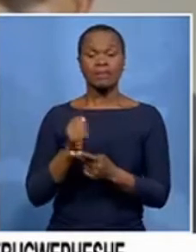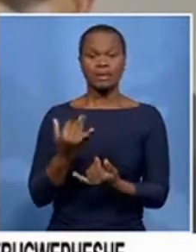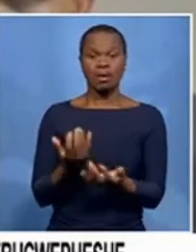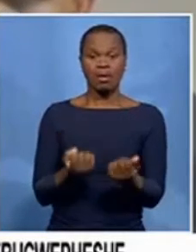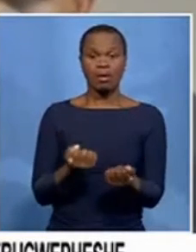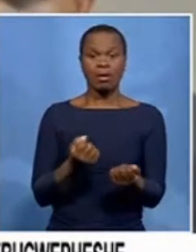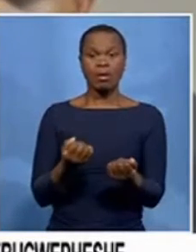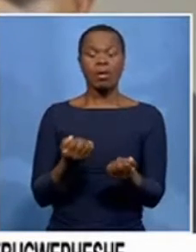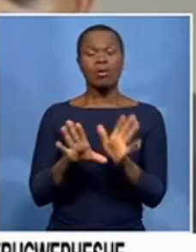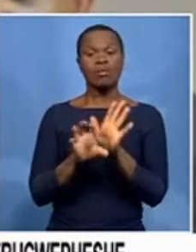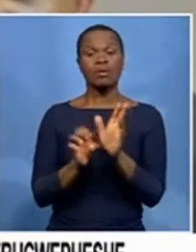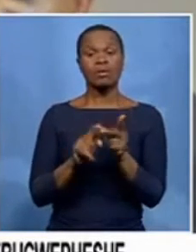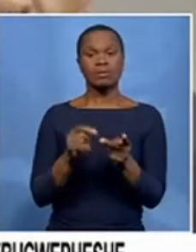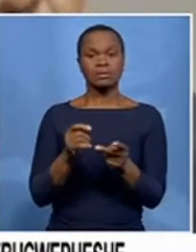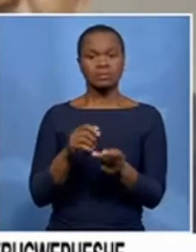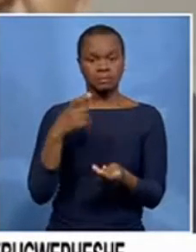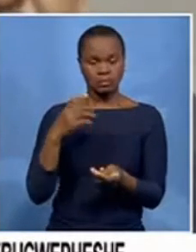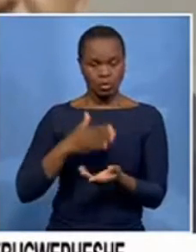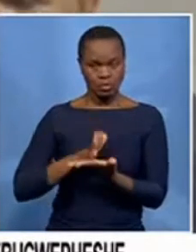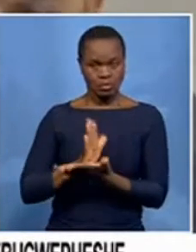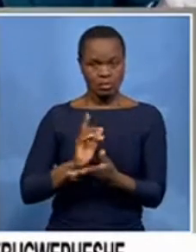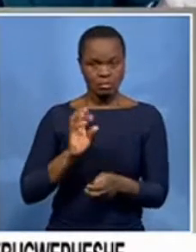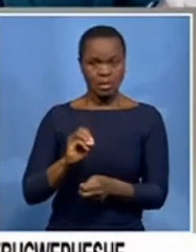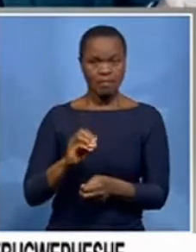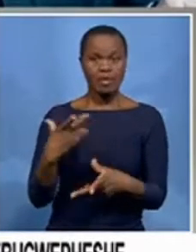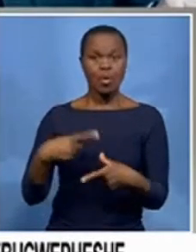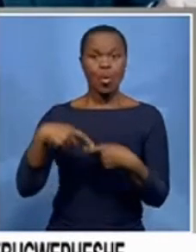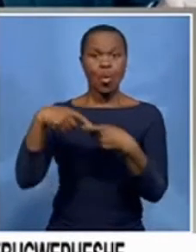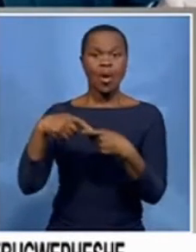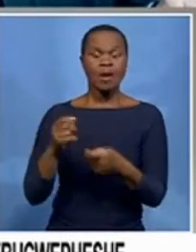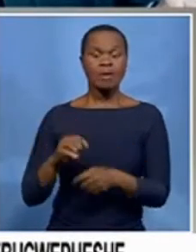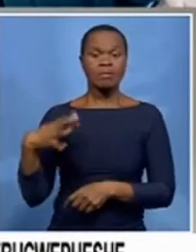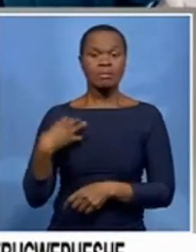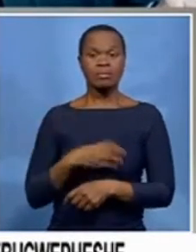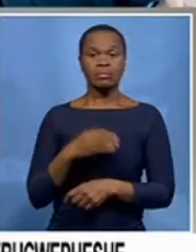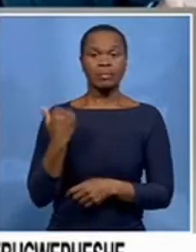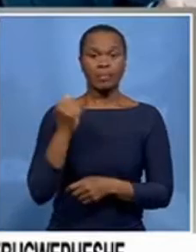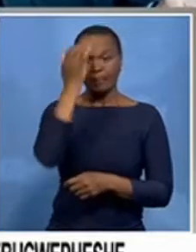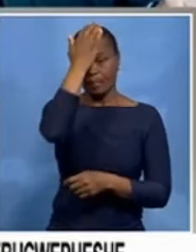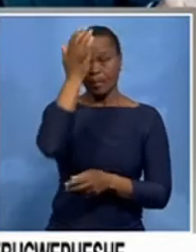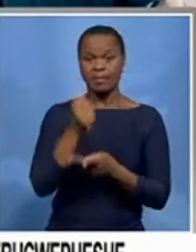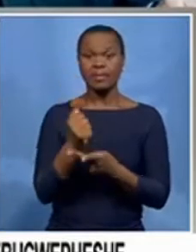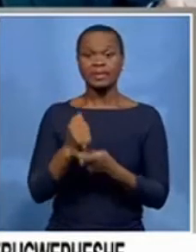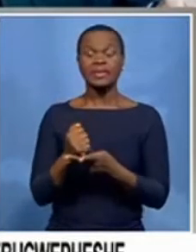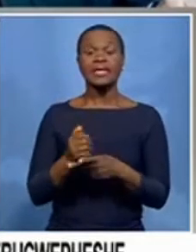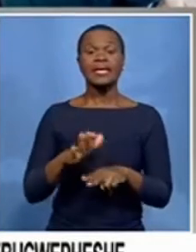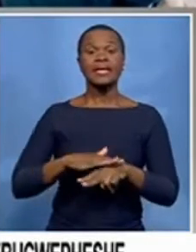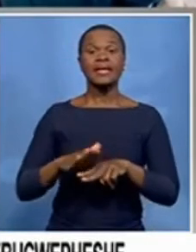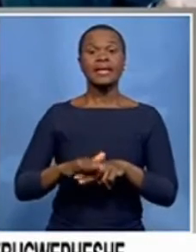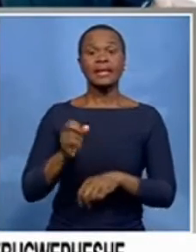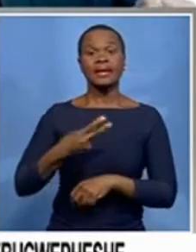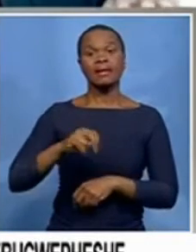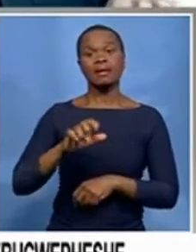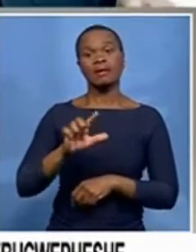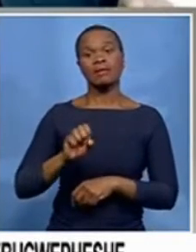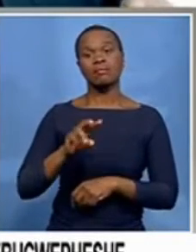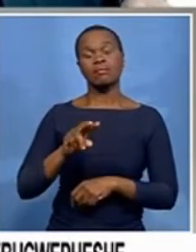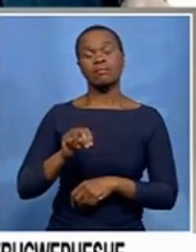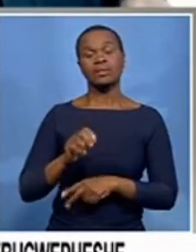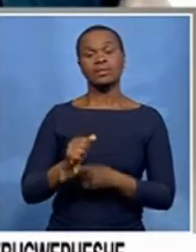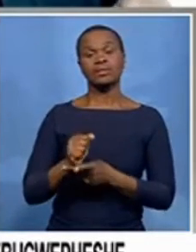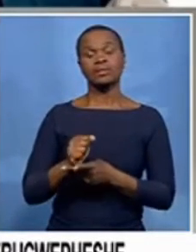legunya lekuhociswa kuboshwa kwaZuma. Bamele Helen Suzman Foundation likhomishana liphenya kubanjwa kwembuso ngabhongwane kanye